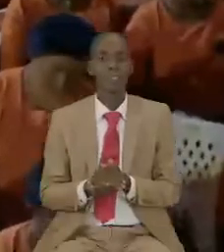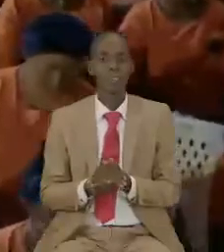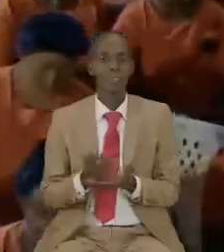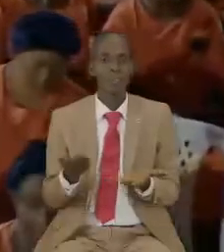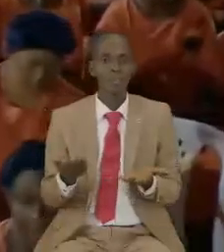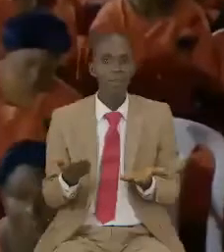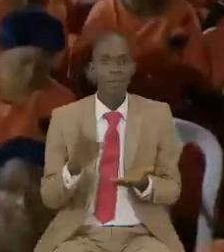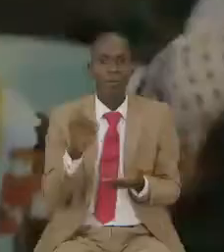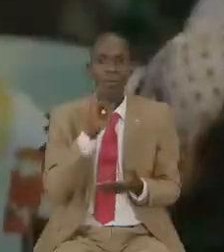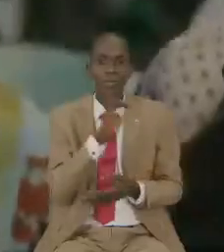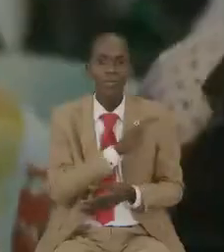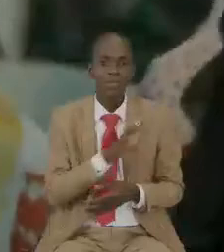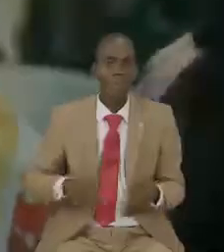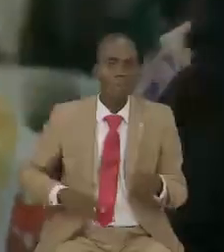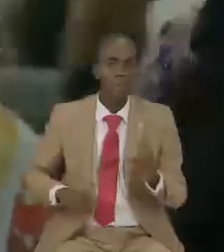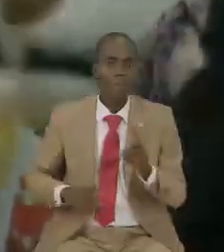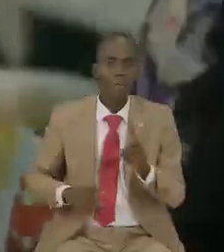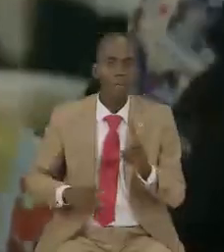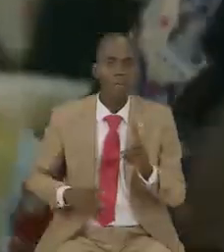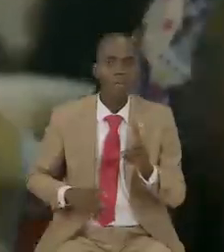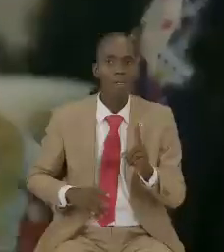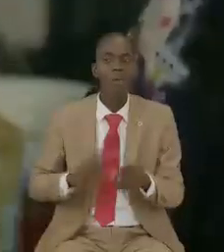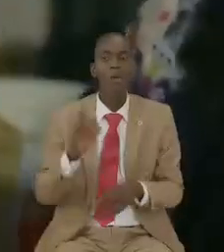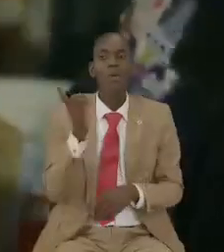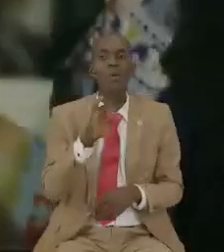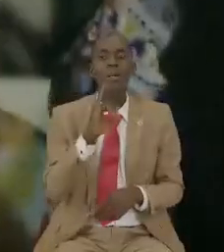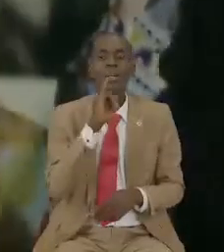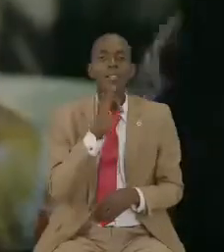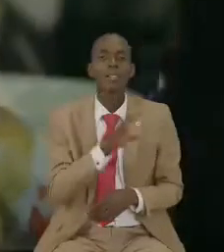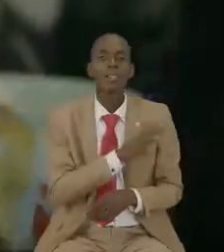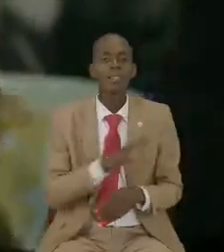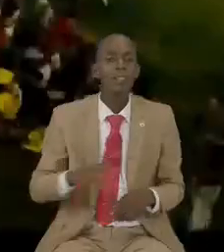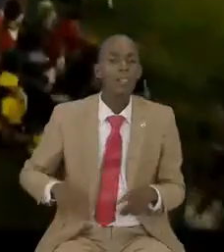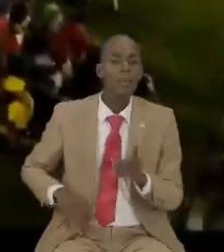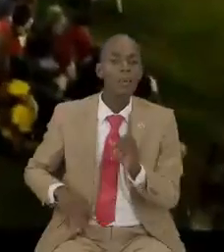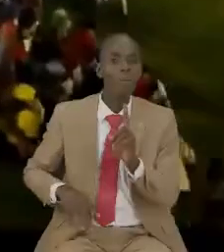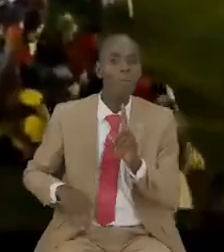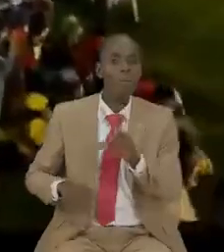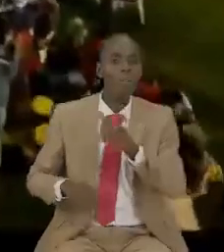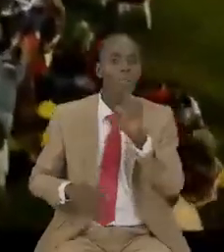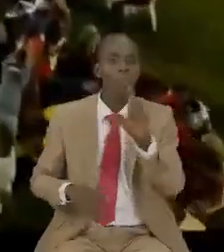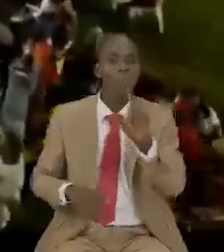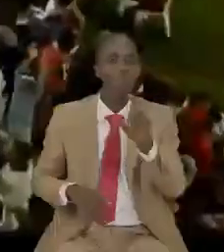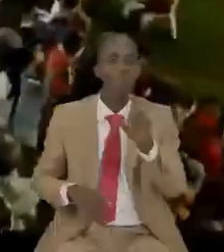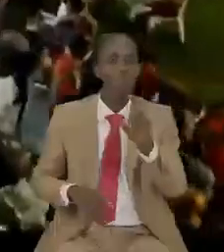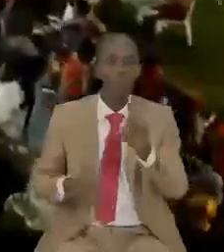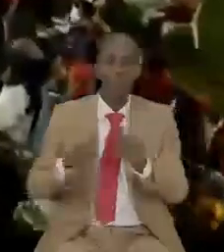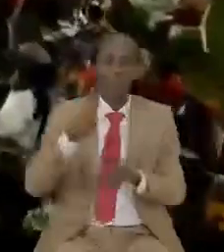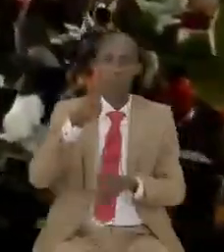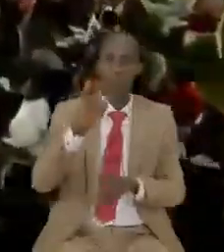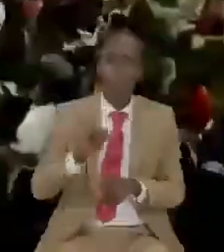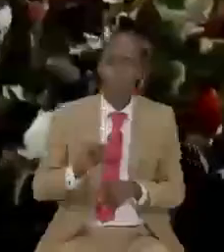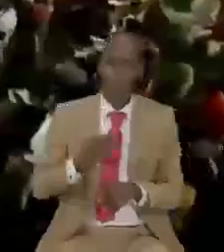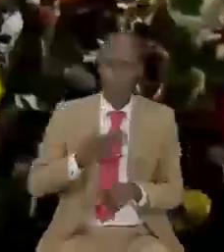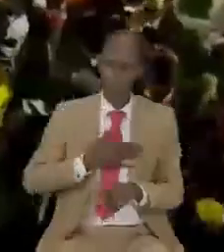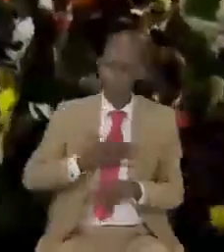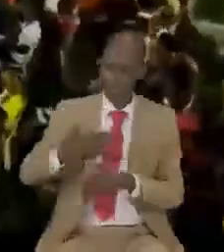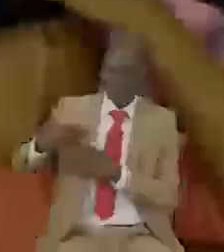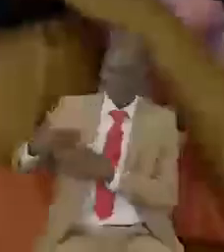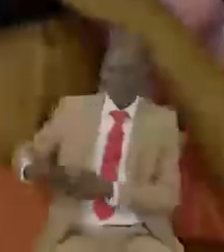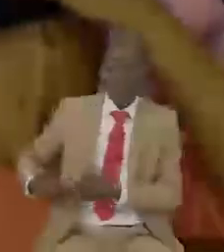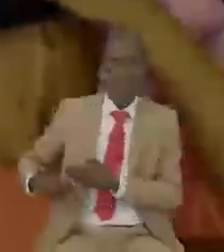Where is he? I said, where is Jesus tonight? The healer, where is he